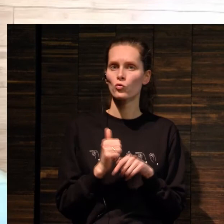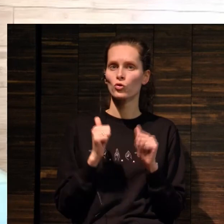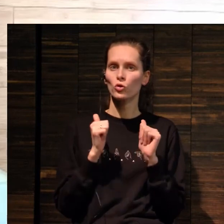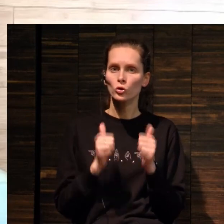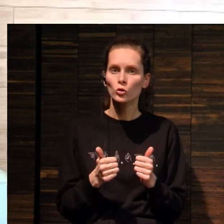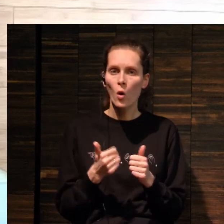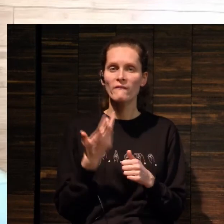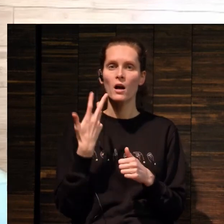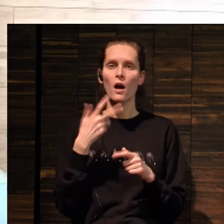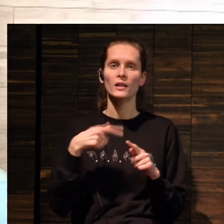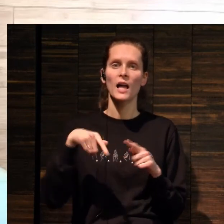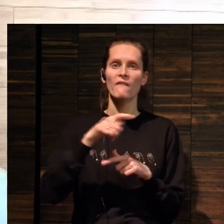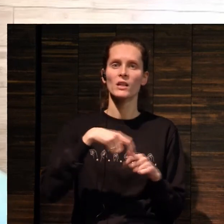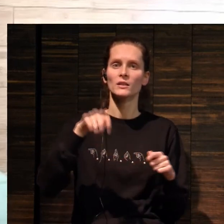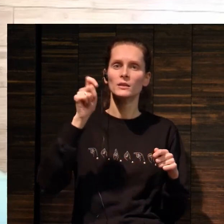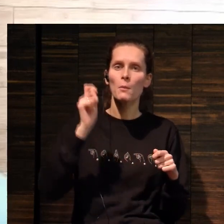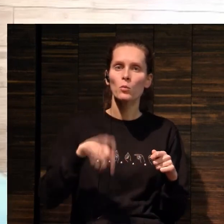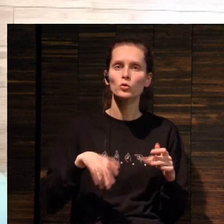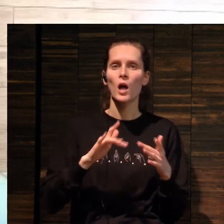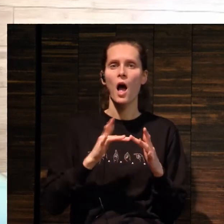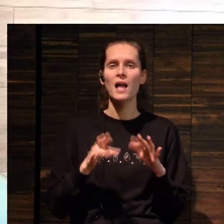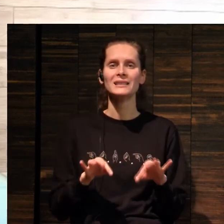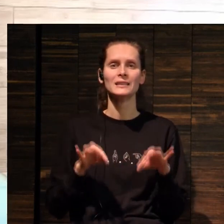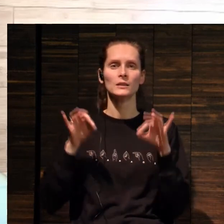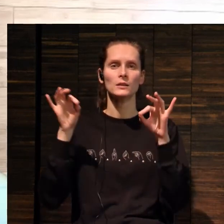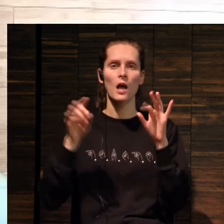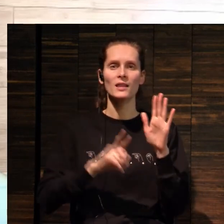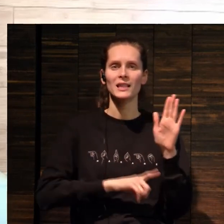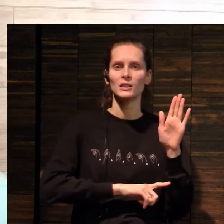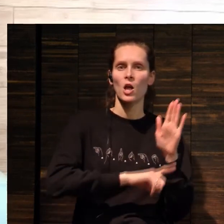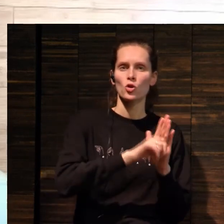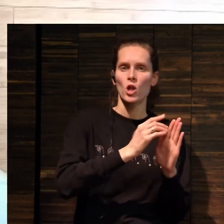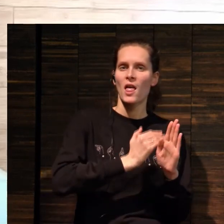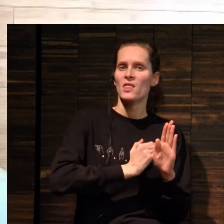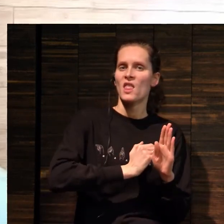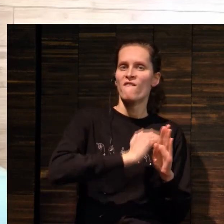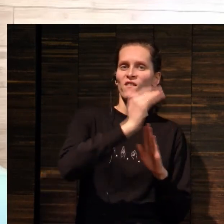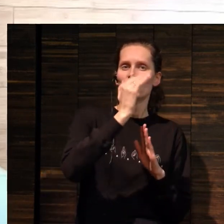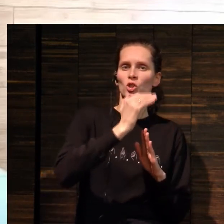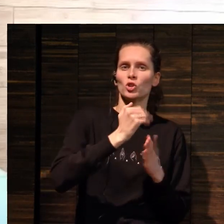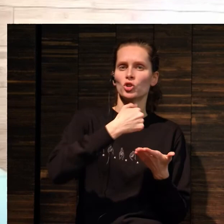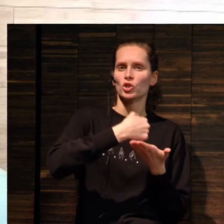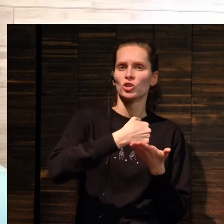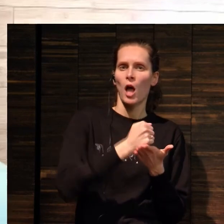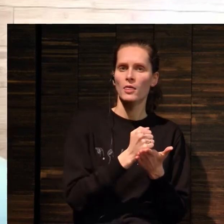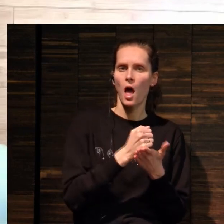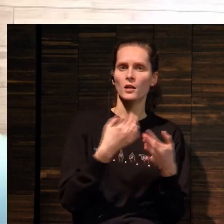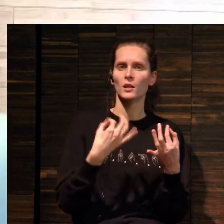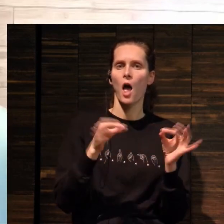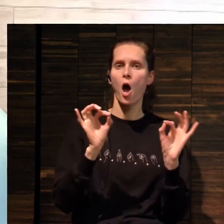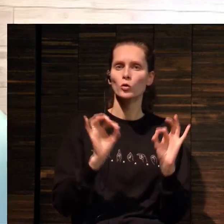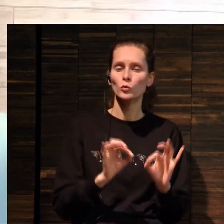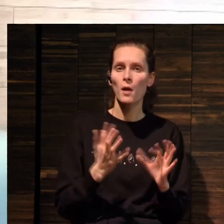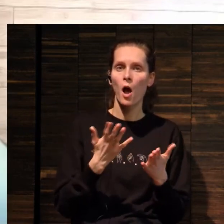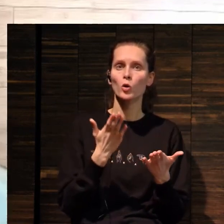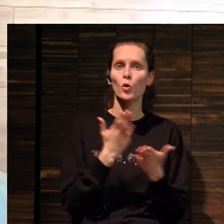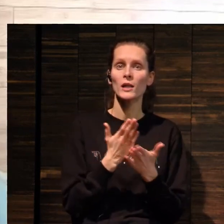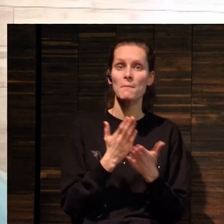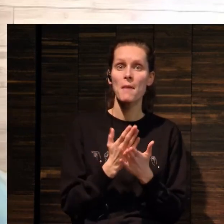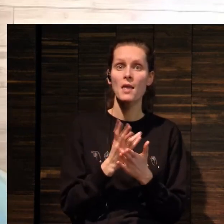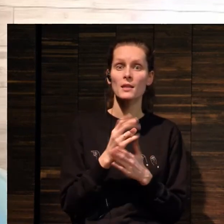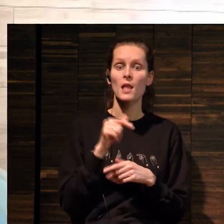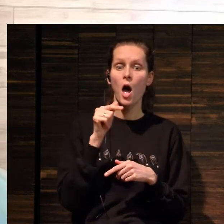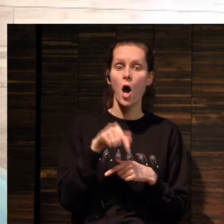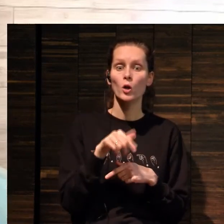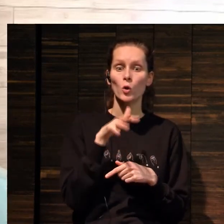accessibility standards as possible, but you do want to make sure you have that safety net. It's like saying, oh, I locked my door so I